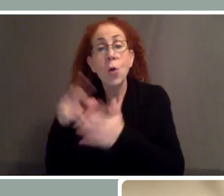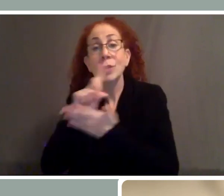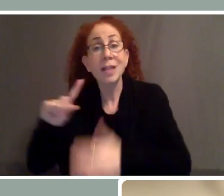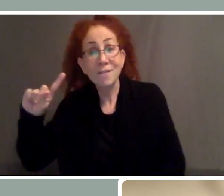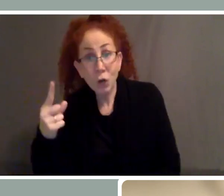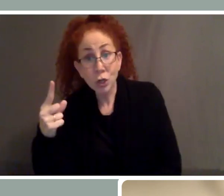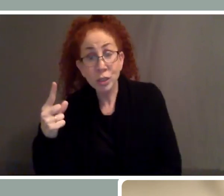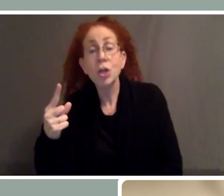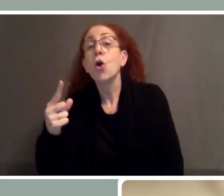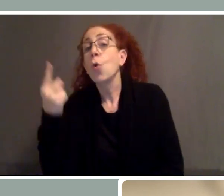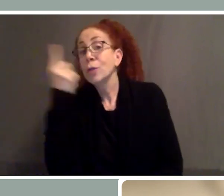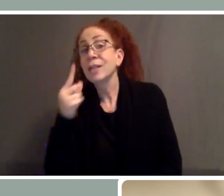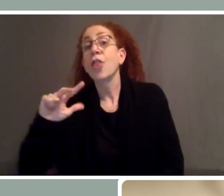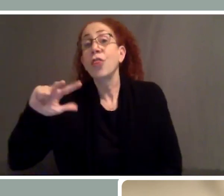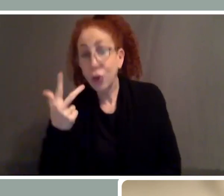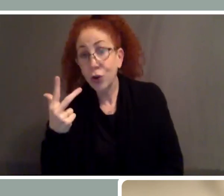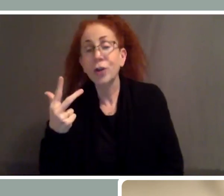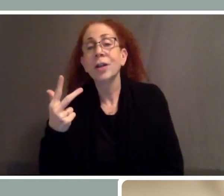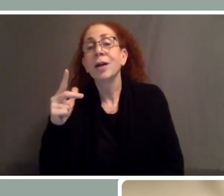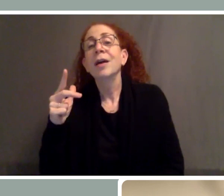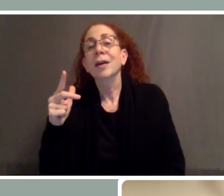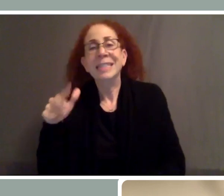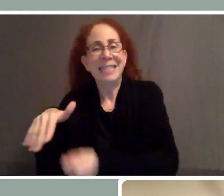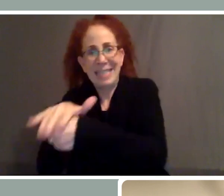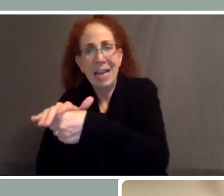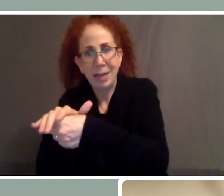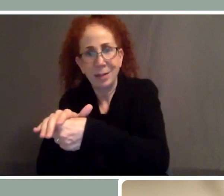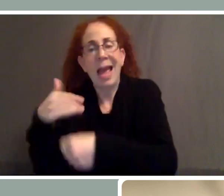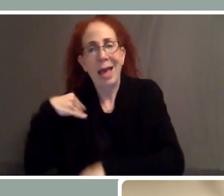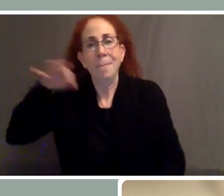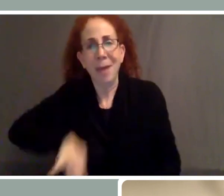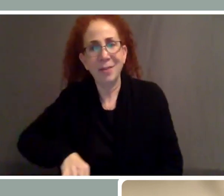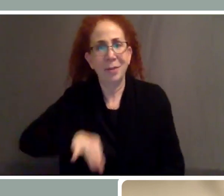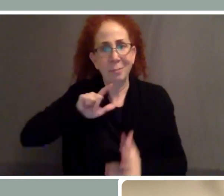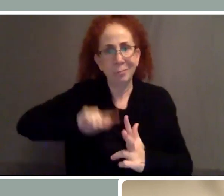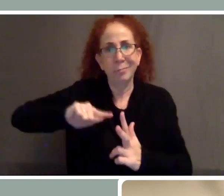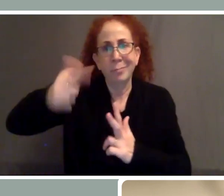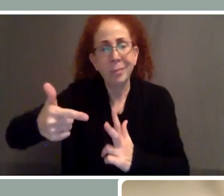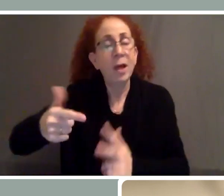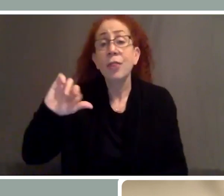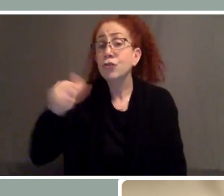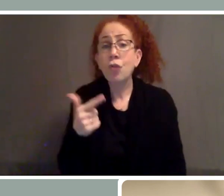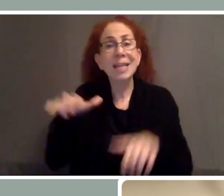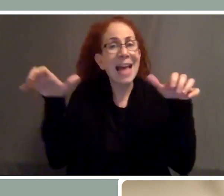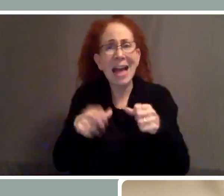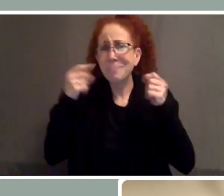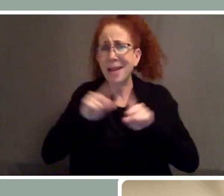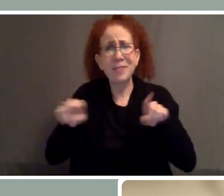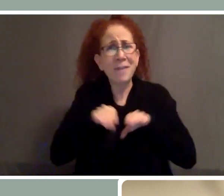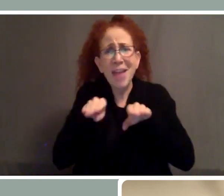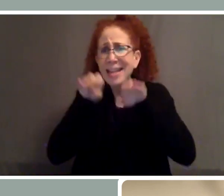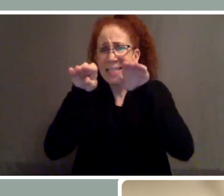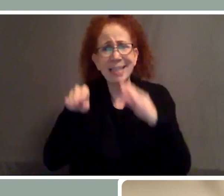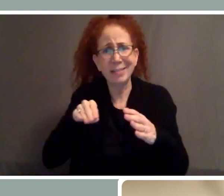the third line setting and showed a benefit. And that was presented at San Antonio. So showing us this drug is active at all sorts of different phases. And I think some